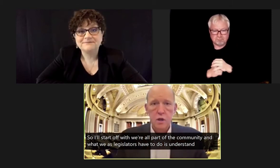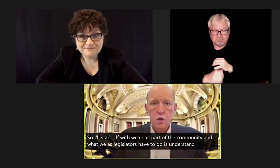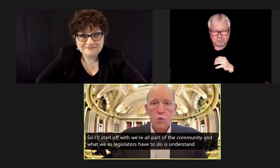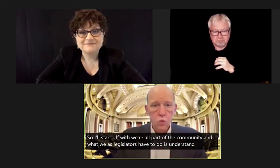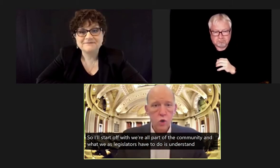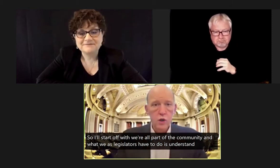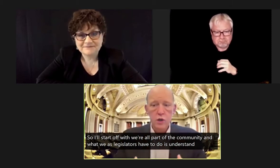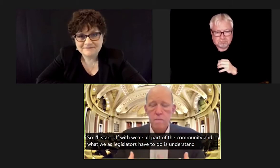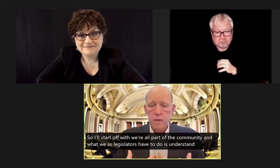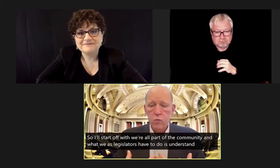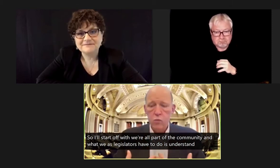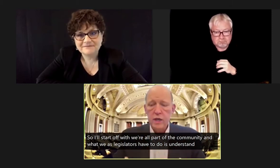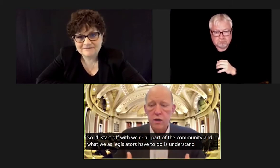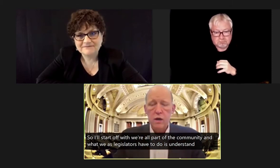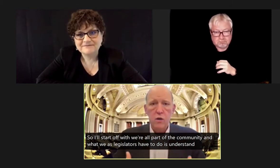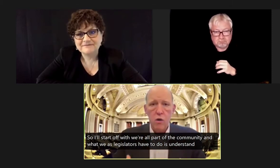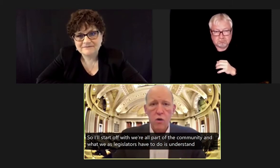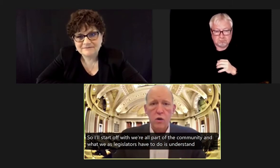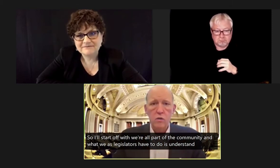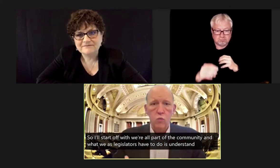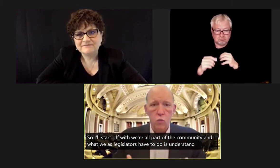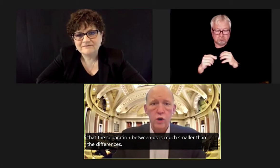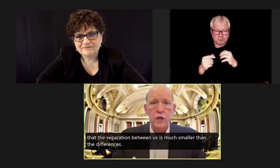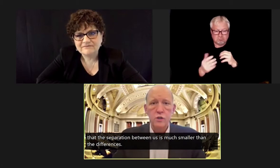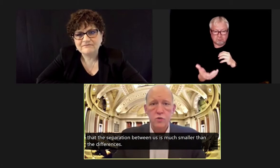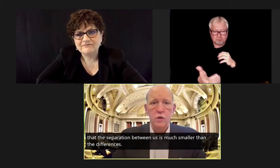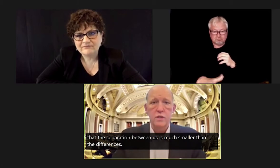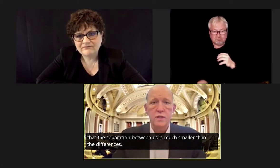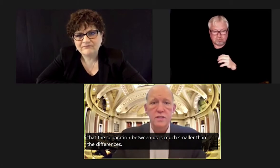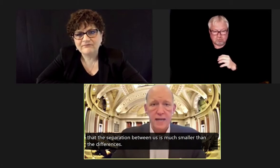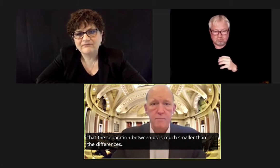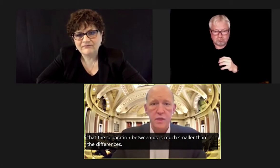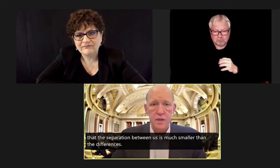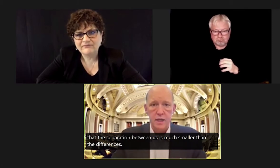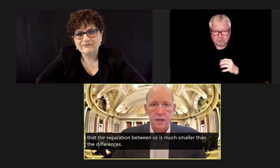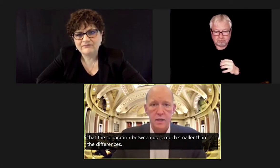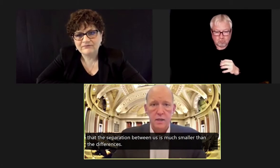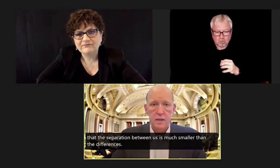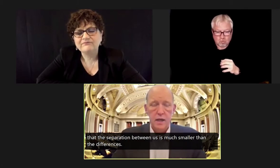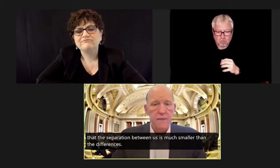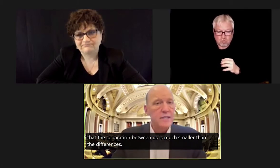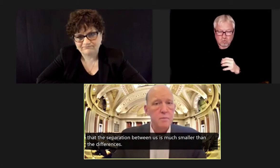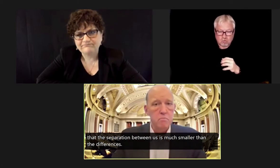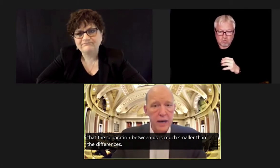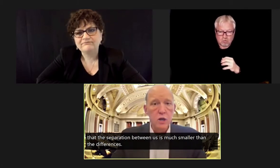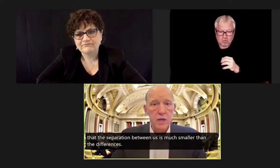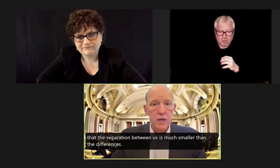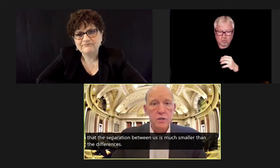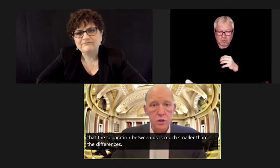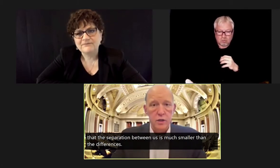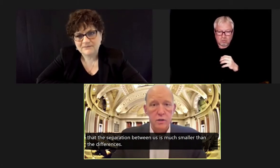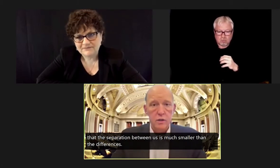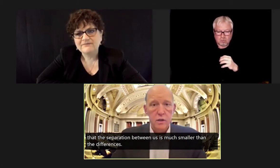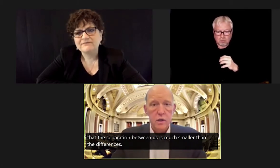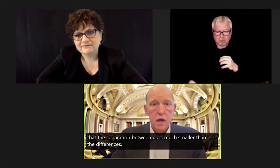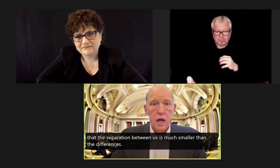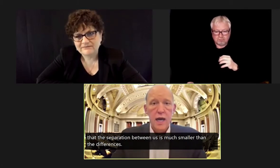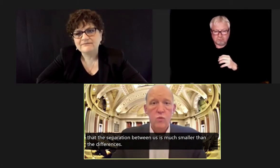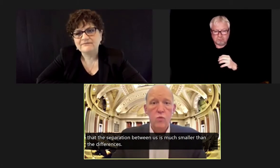differences. We are all working towards the same thing, and that's a better